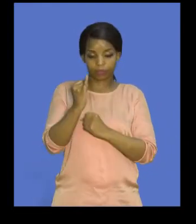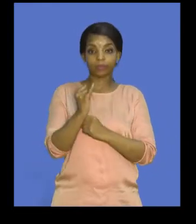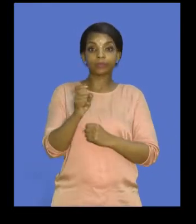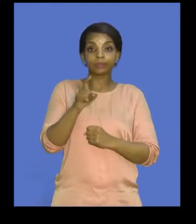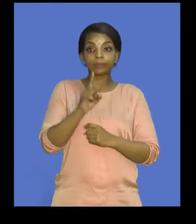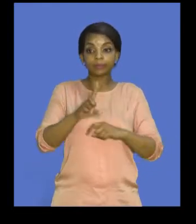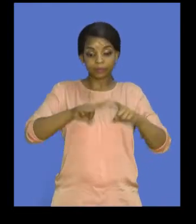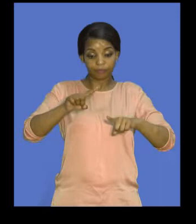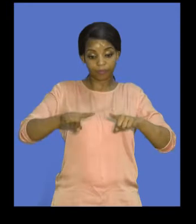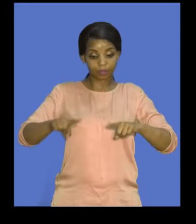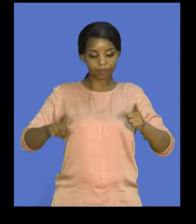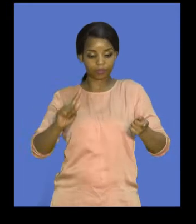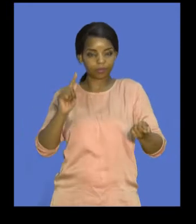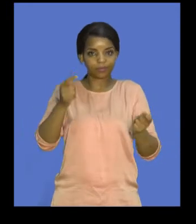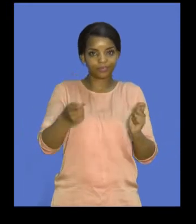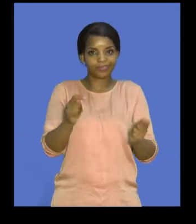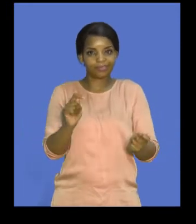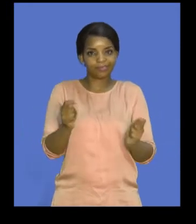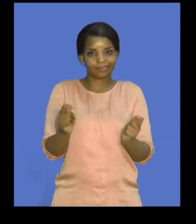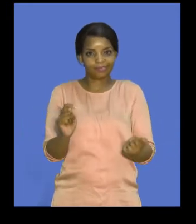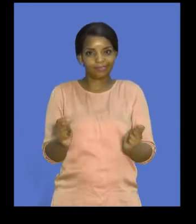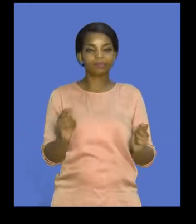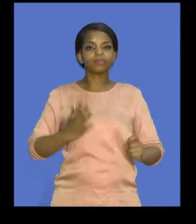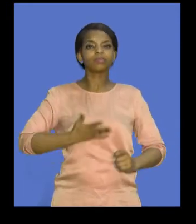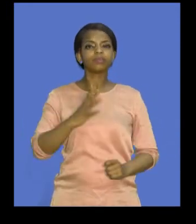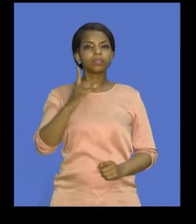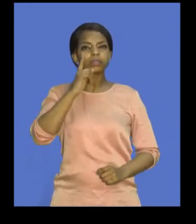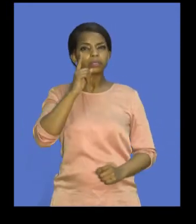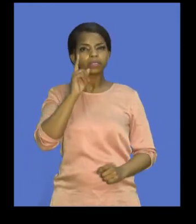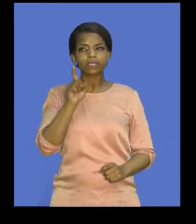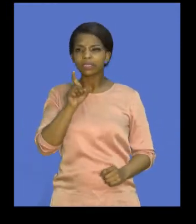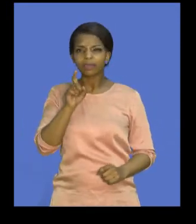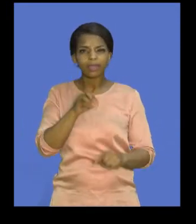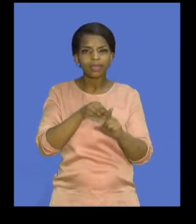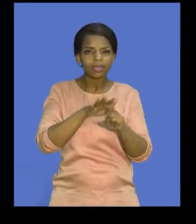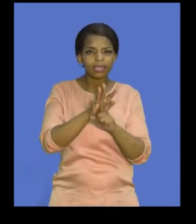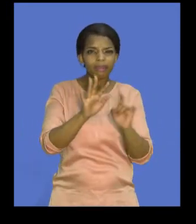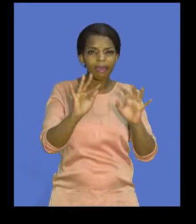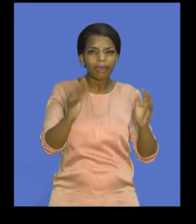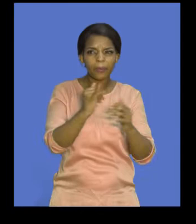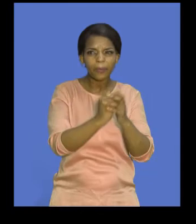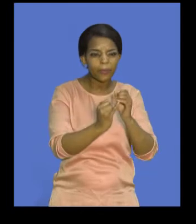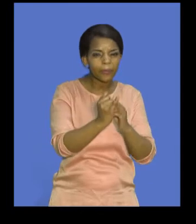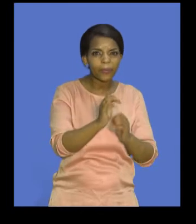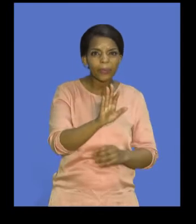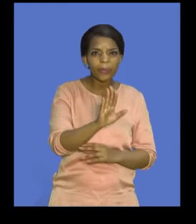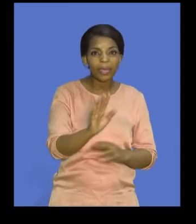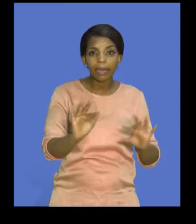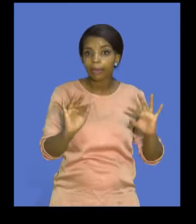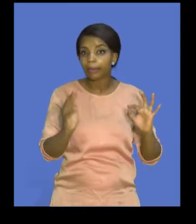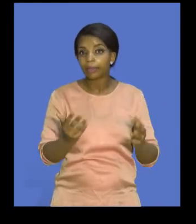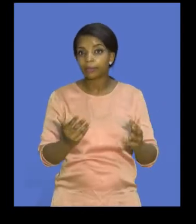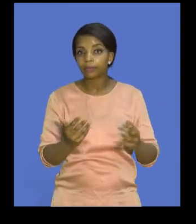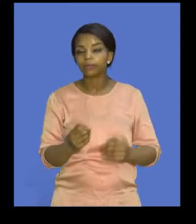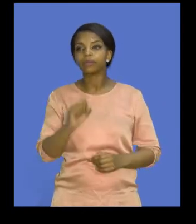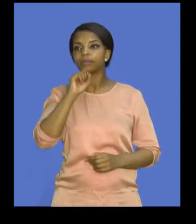affects the dependent variable. Hence, this is our response variable, as the name suggests, right?